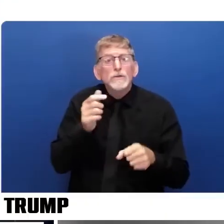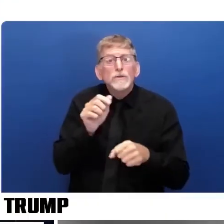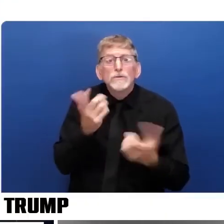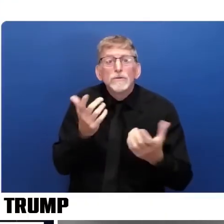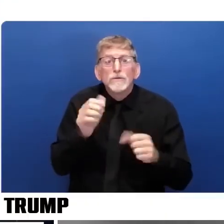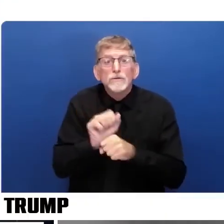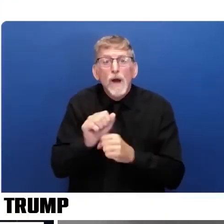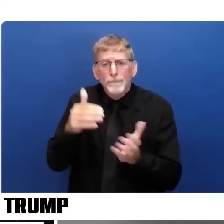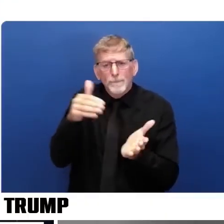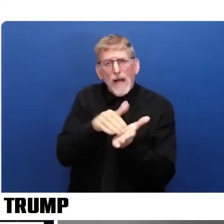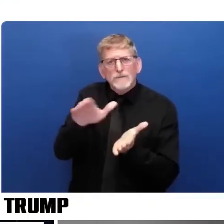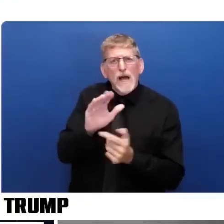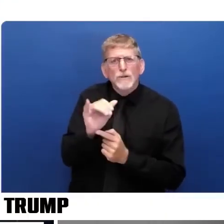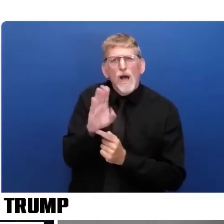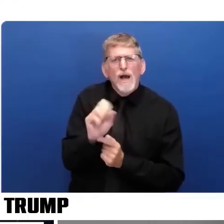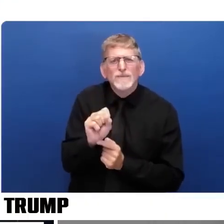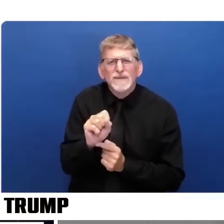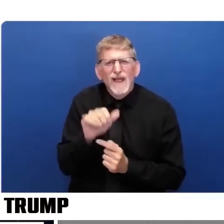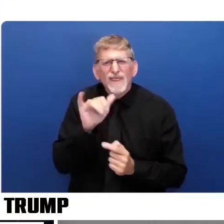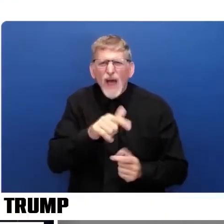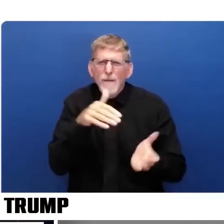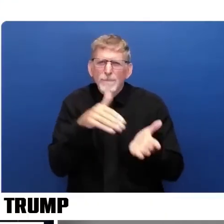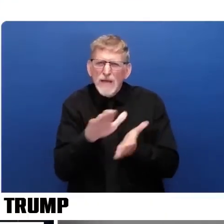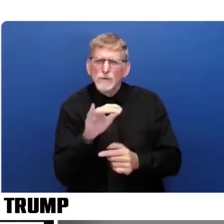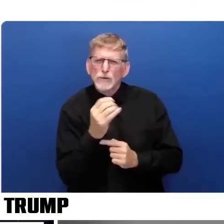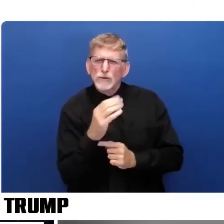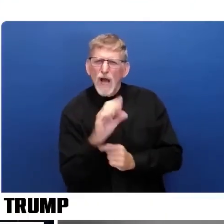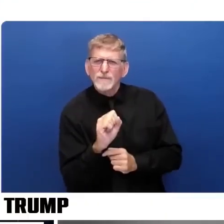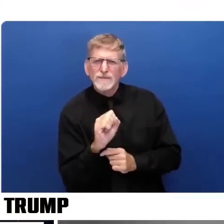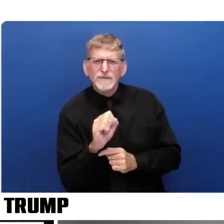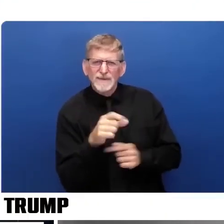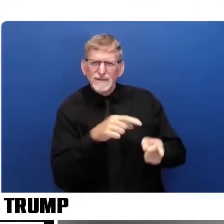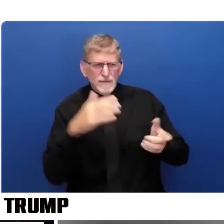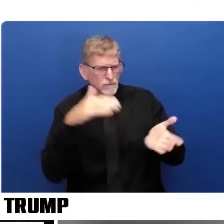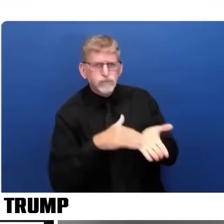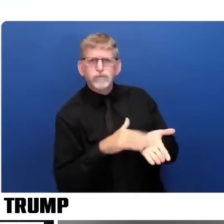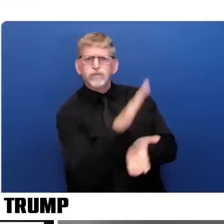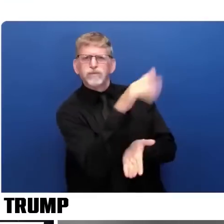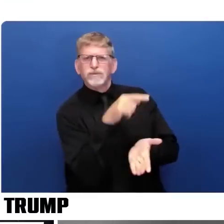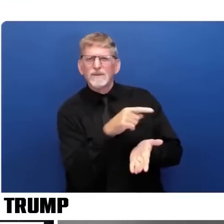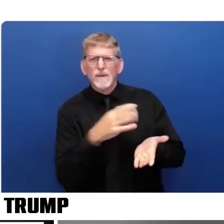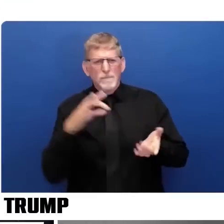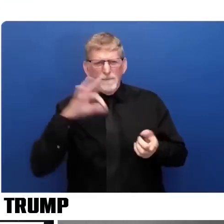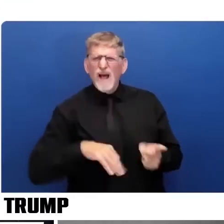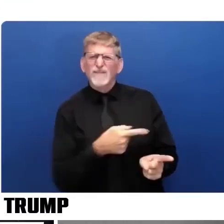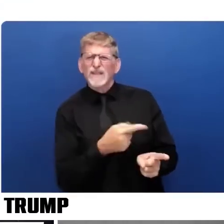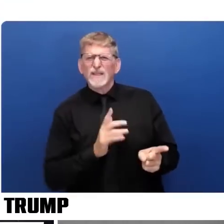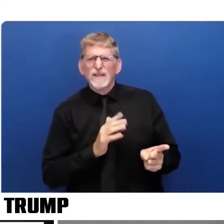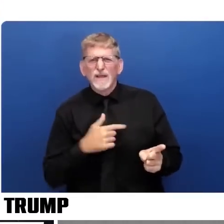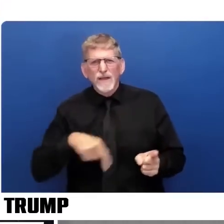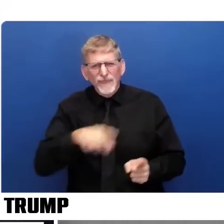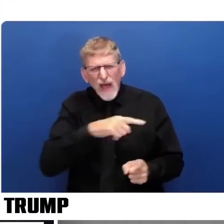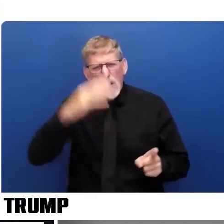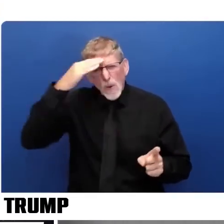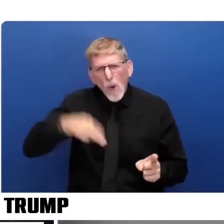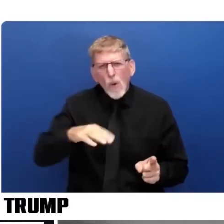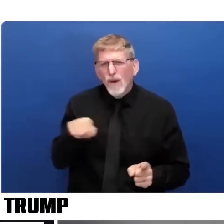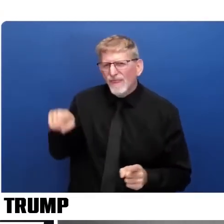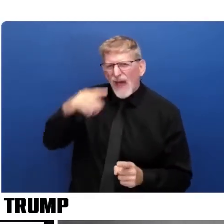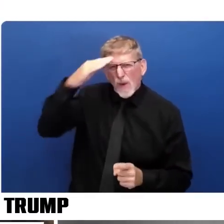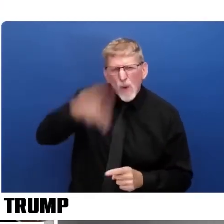and it bounced back and it went to their benefit. But I was the one that created them. They know it, and so does everybody else. Vice President Harris, I'll let you